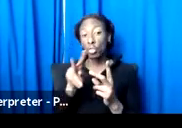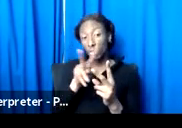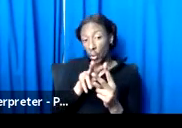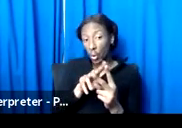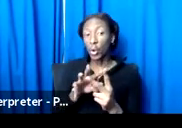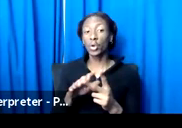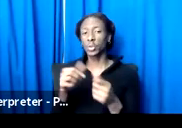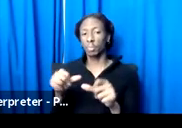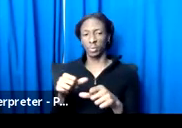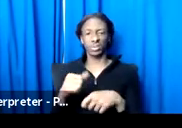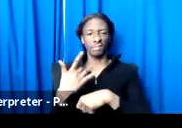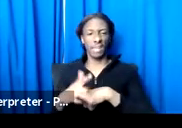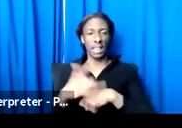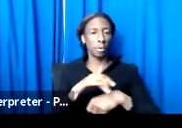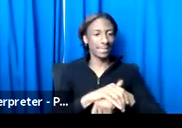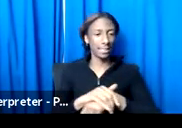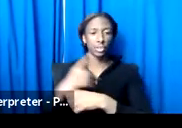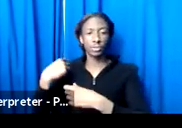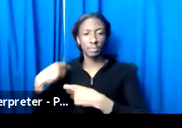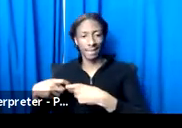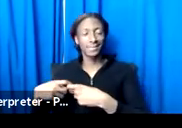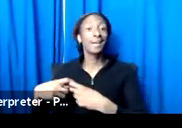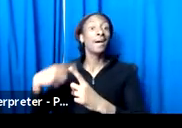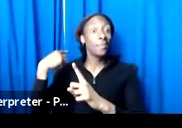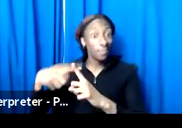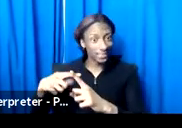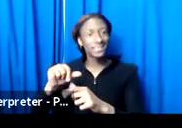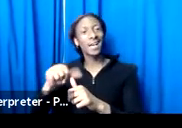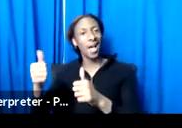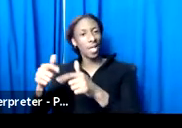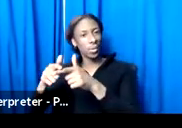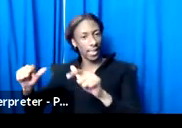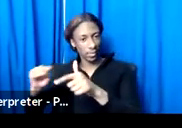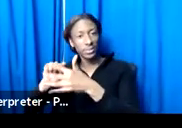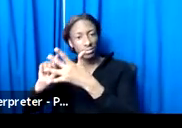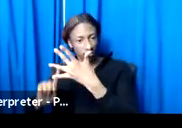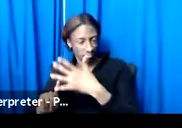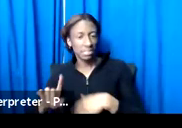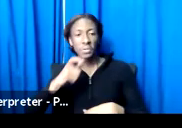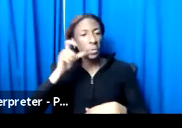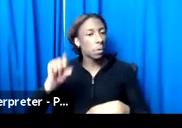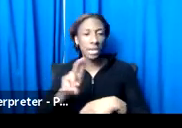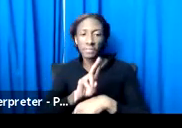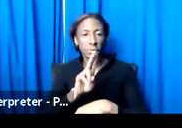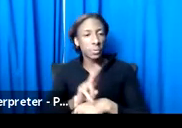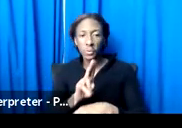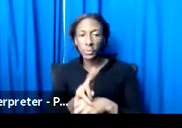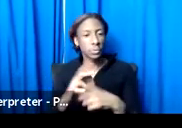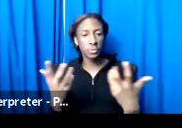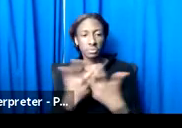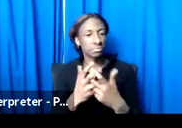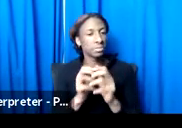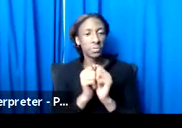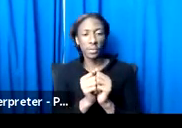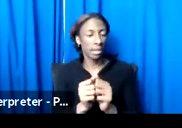in English and Spanish, and we also have language that can accompany these images. You don't have to use both of them together, but it's